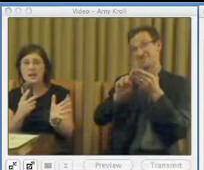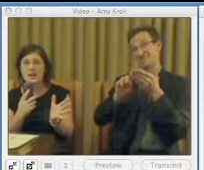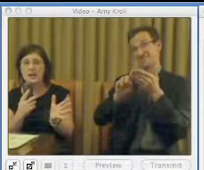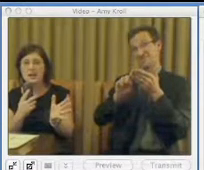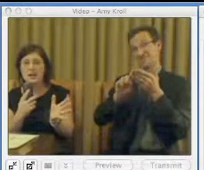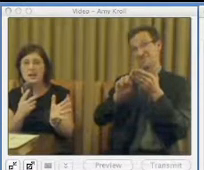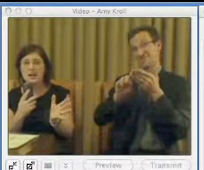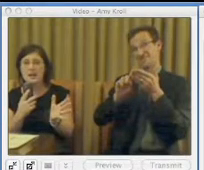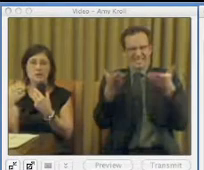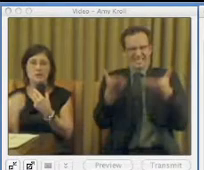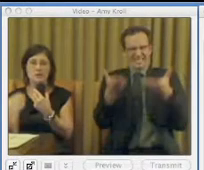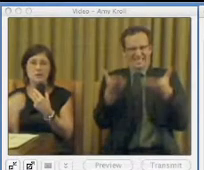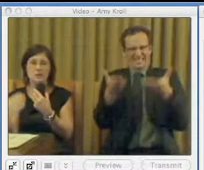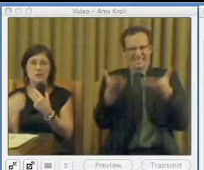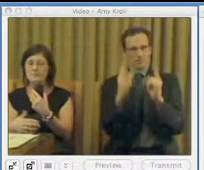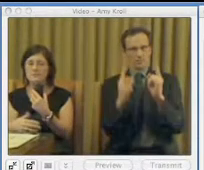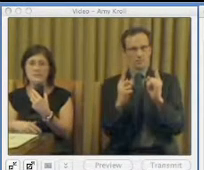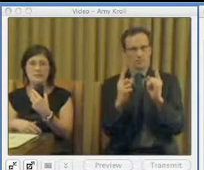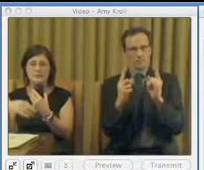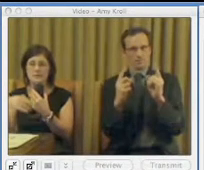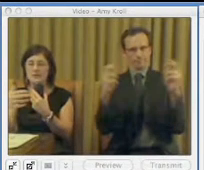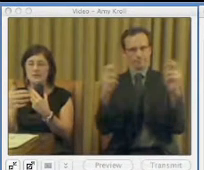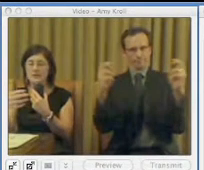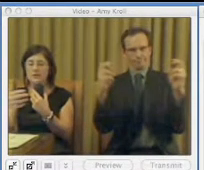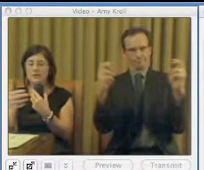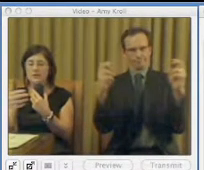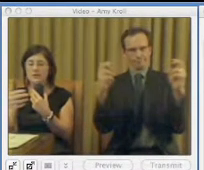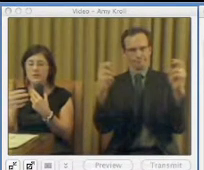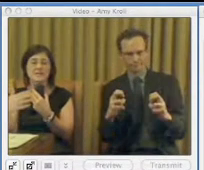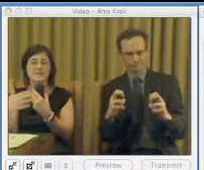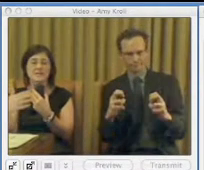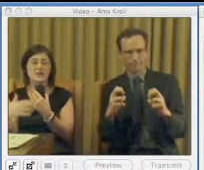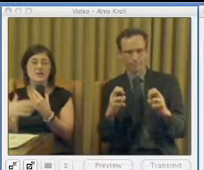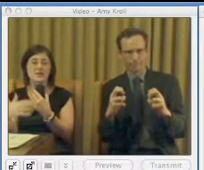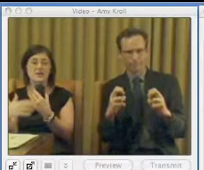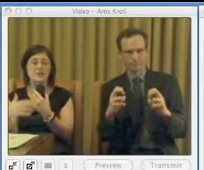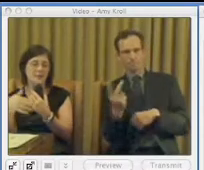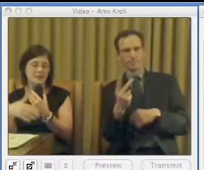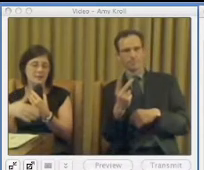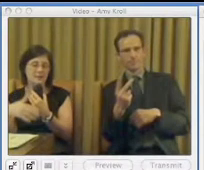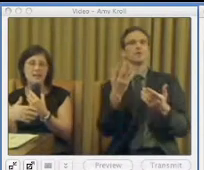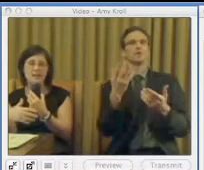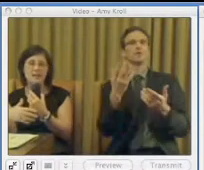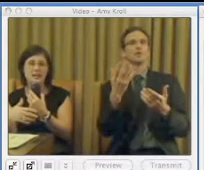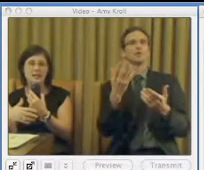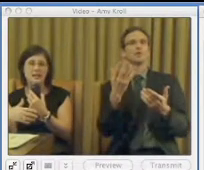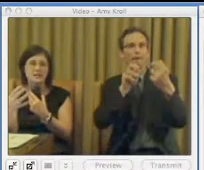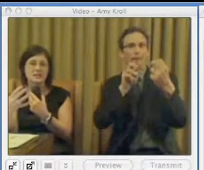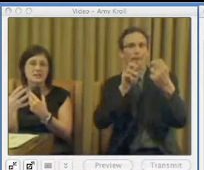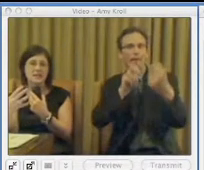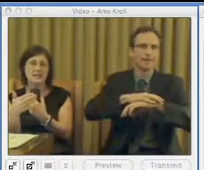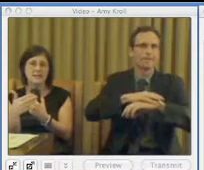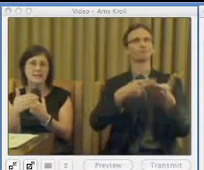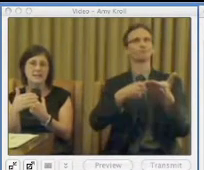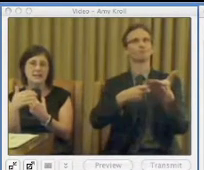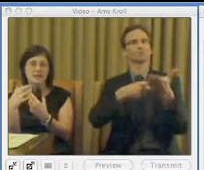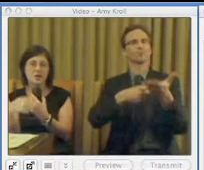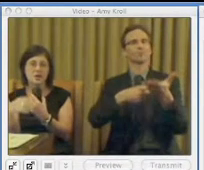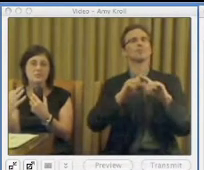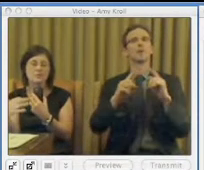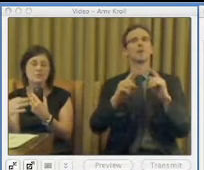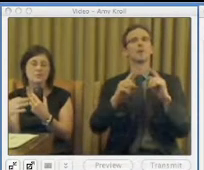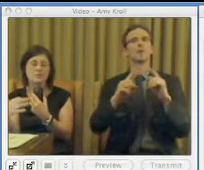face-to-face. They're having some kind of interaction, not necessarily across the table, but they're meeting